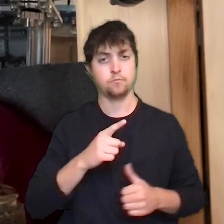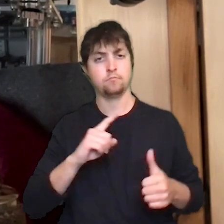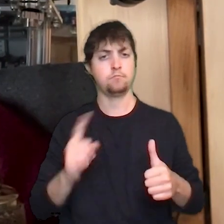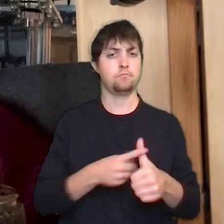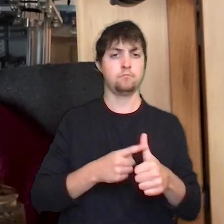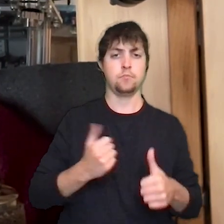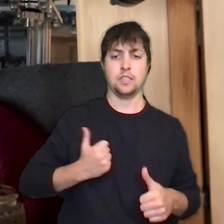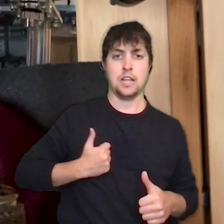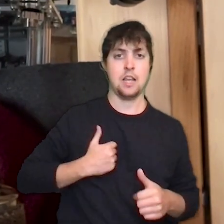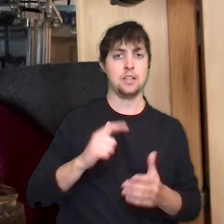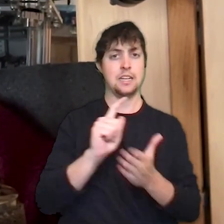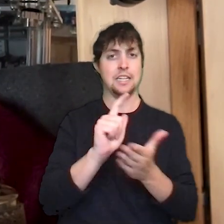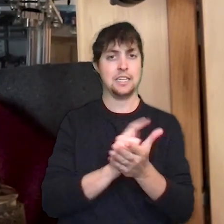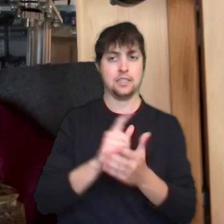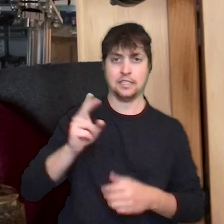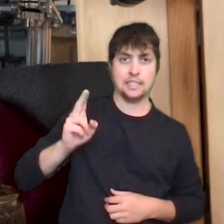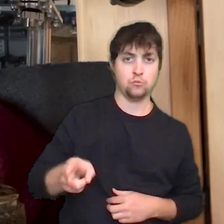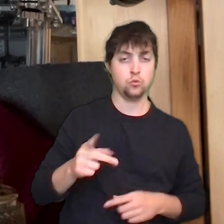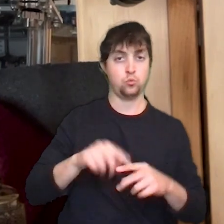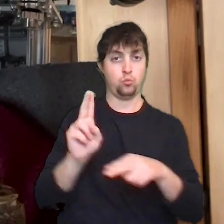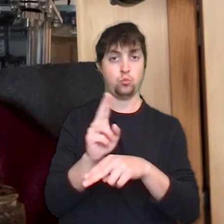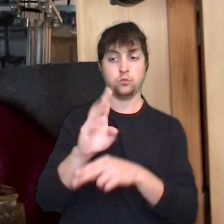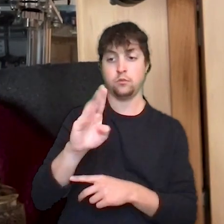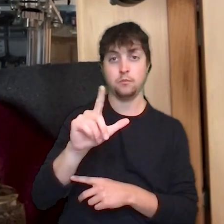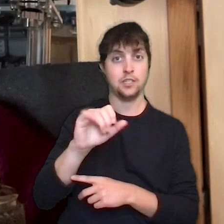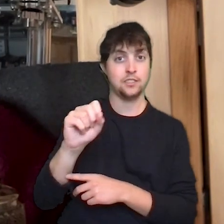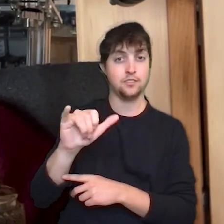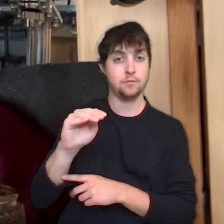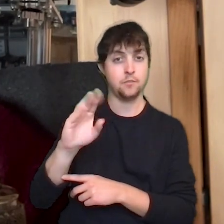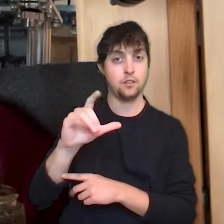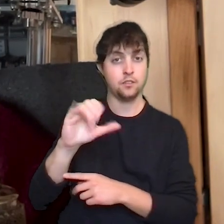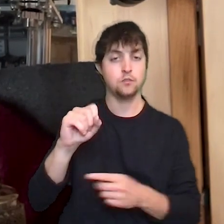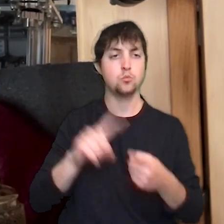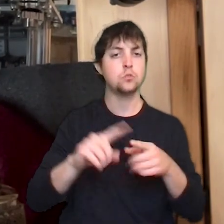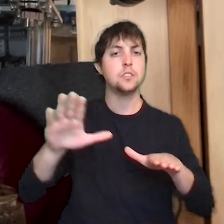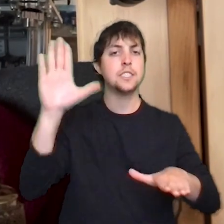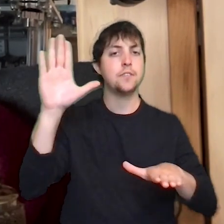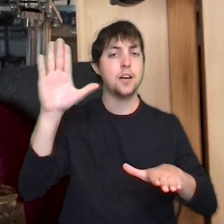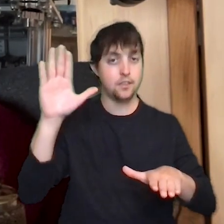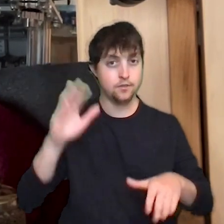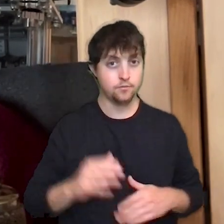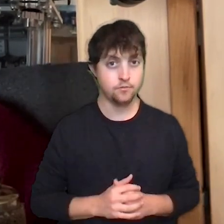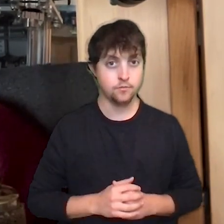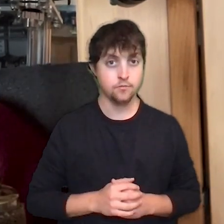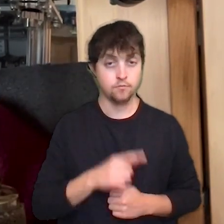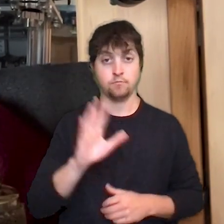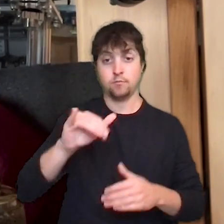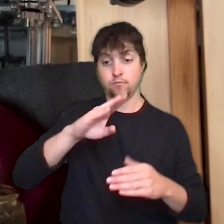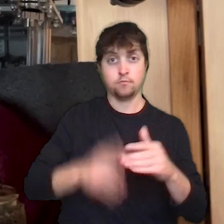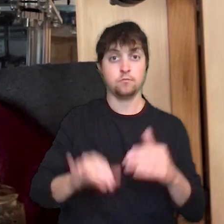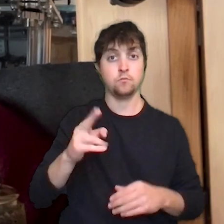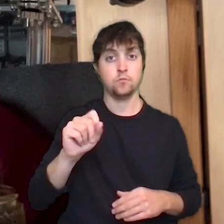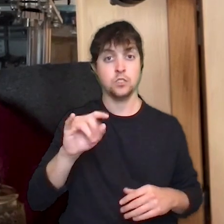a first in Canadian legal history to use bliss symbolics to testify. By